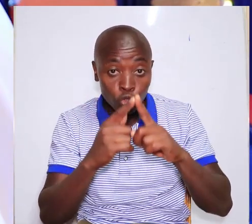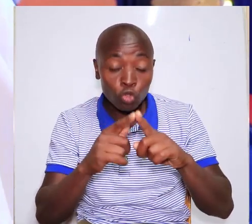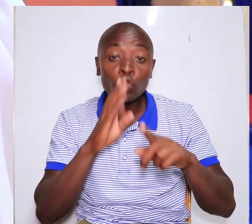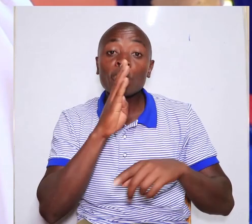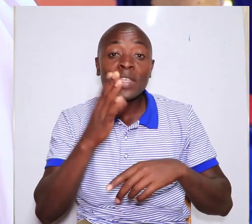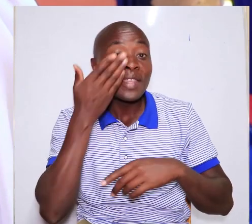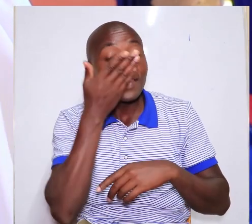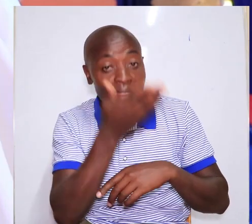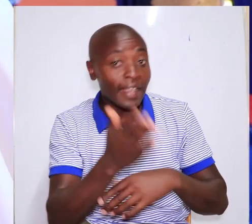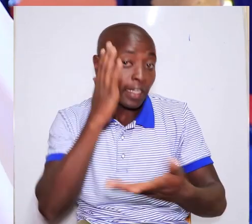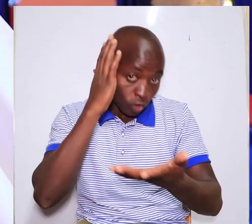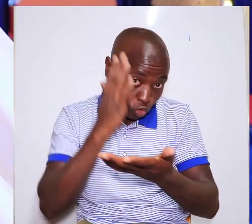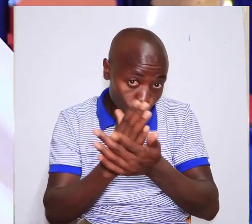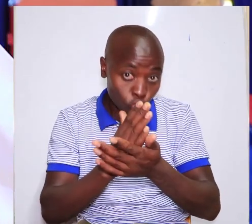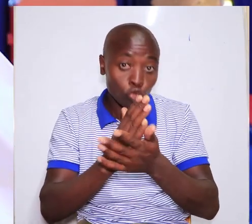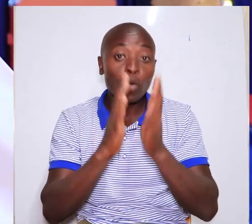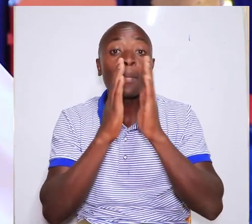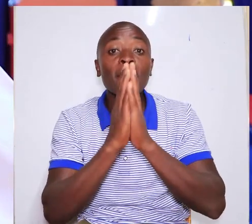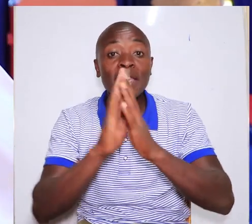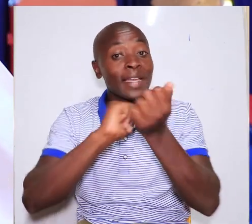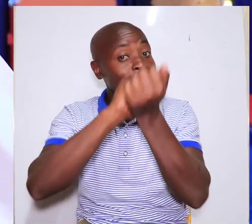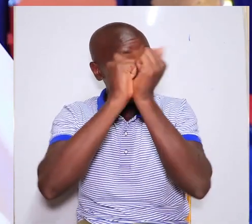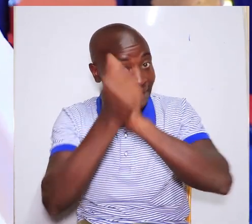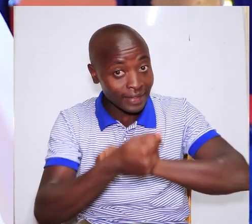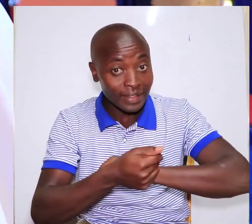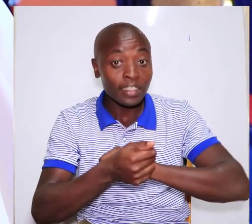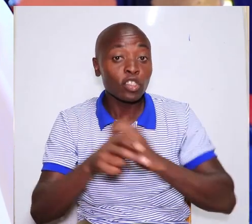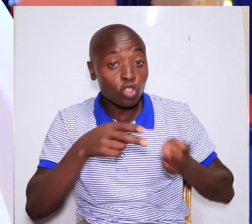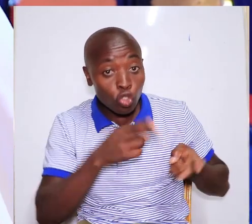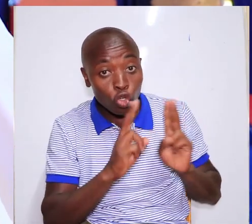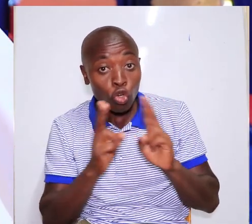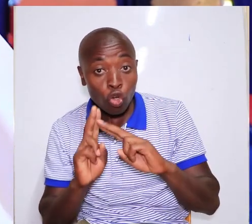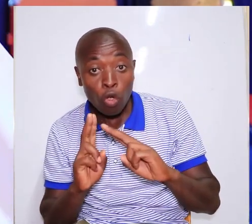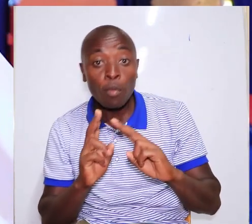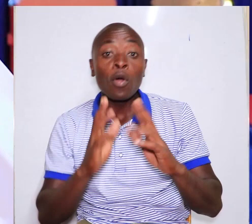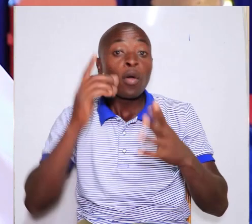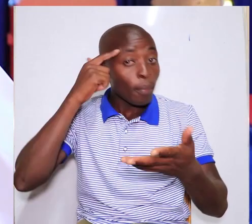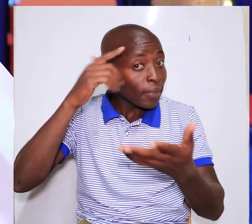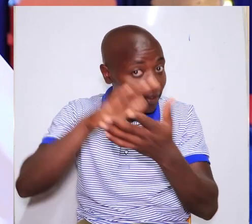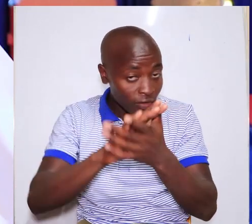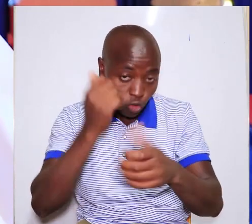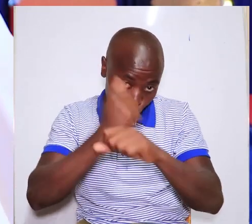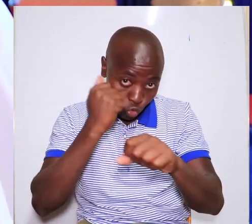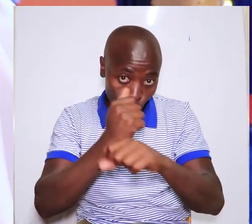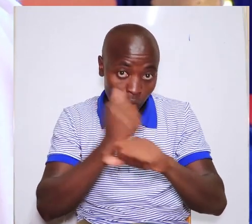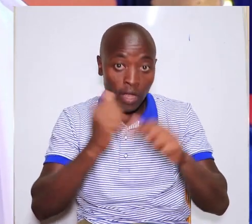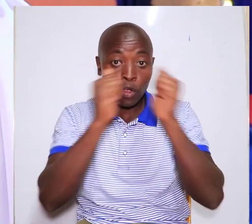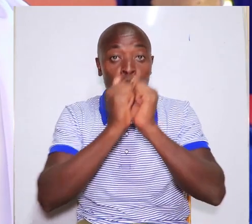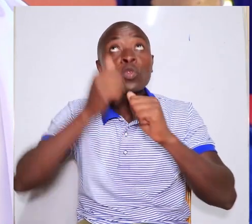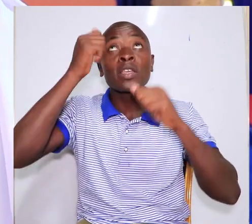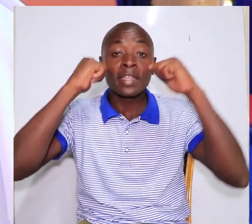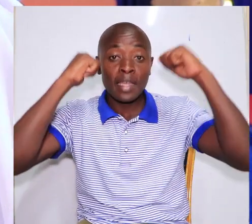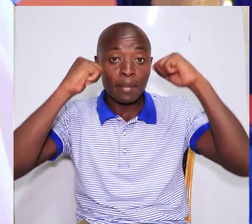participation. Intercession turns ordinary believers into co-workers with the Almighty